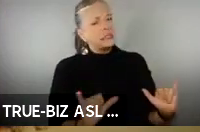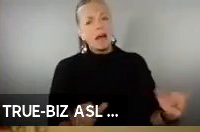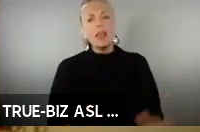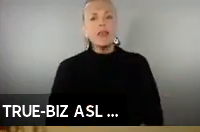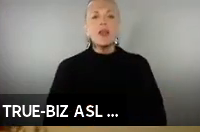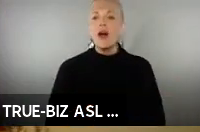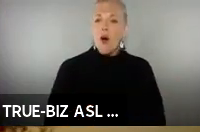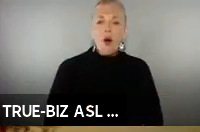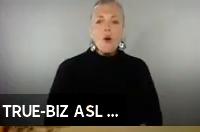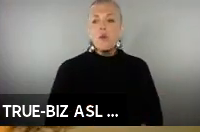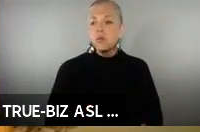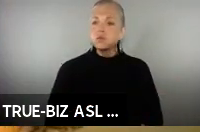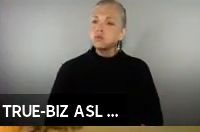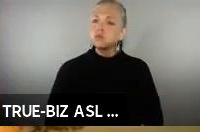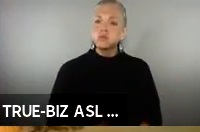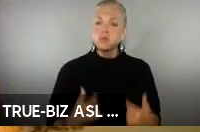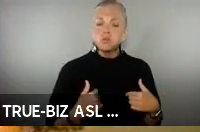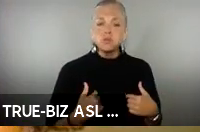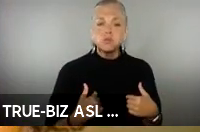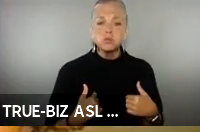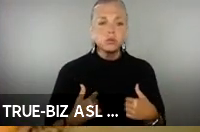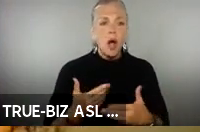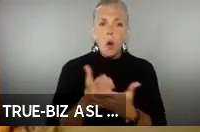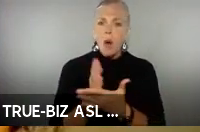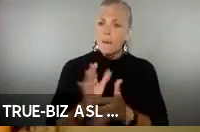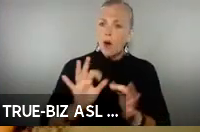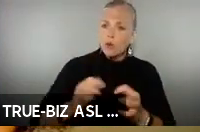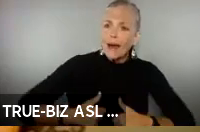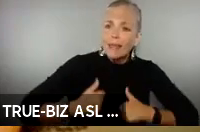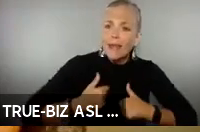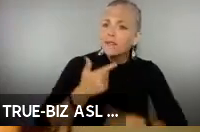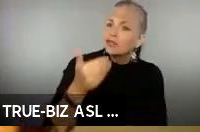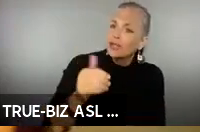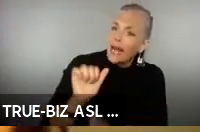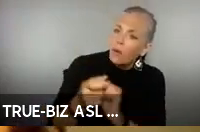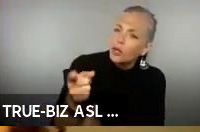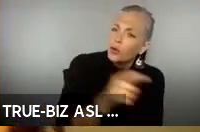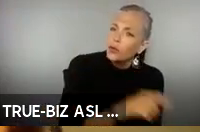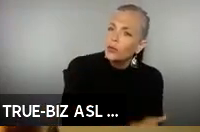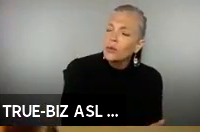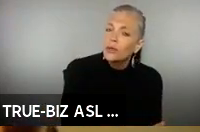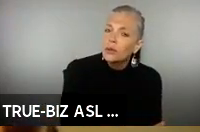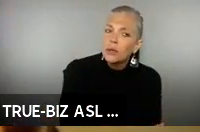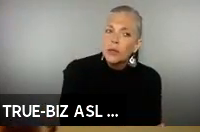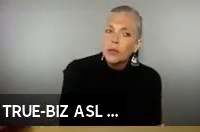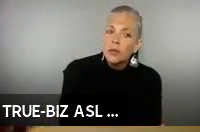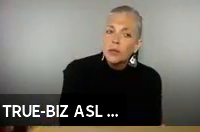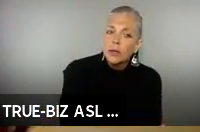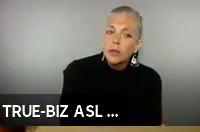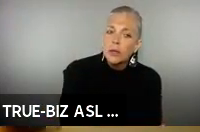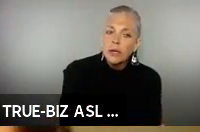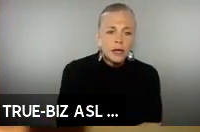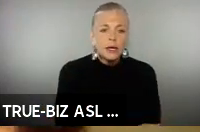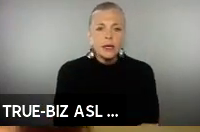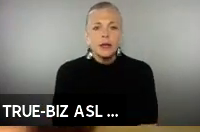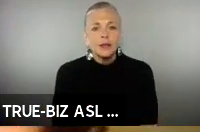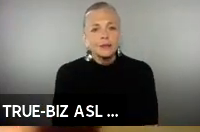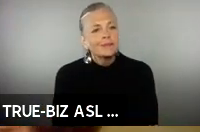No, I'm all right. Life's good. Of course. Always is.